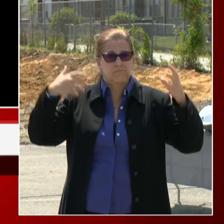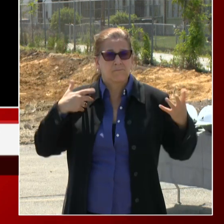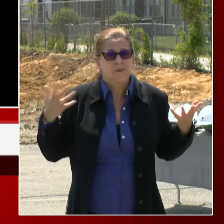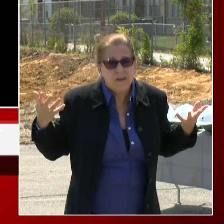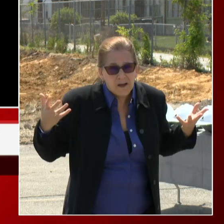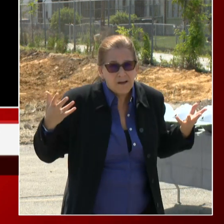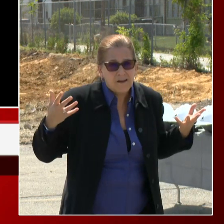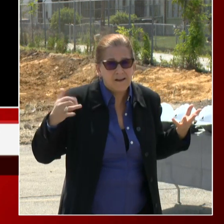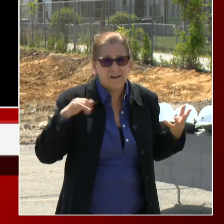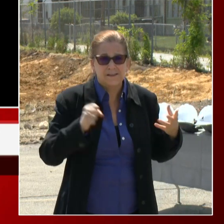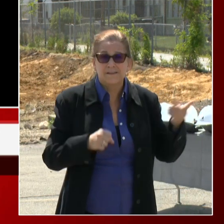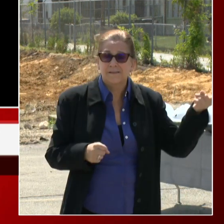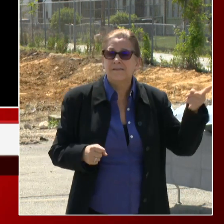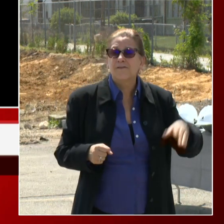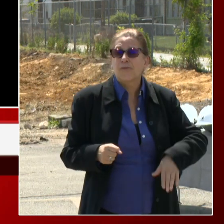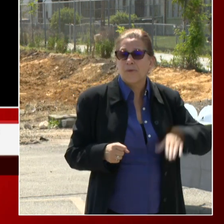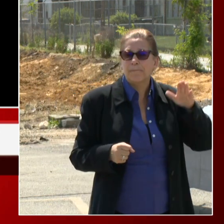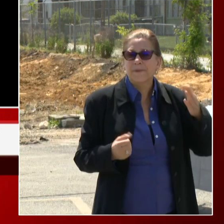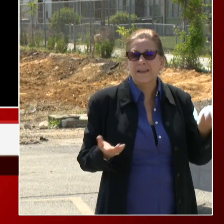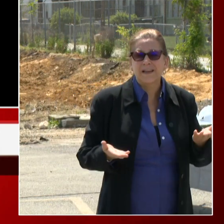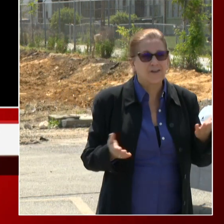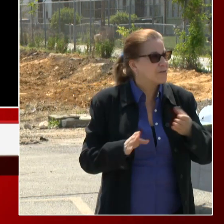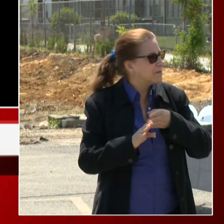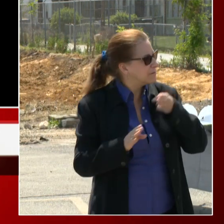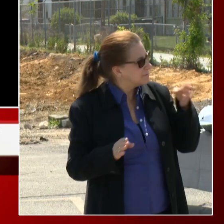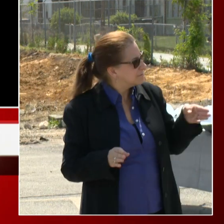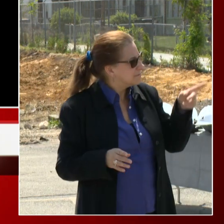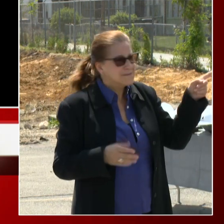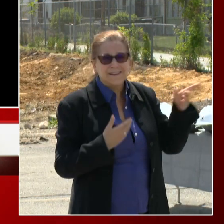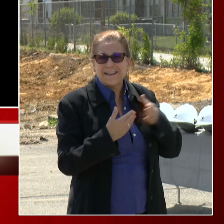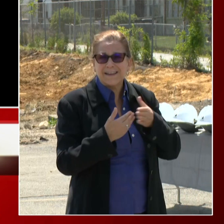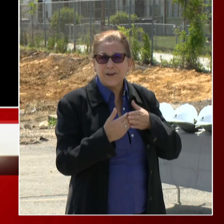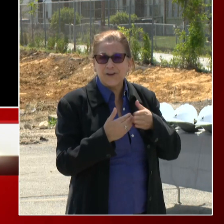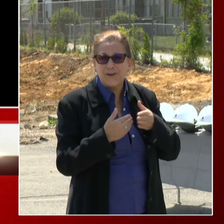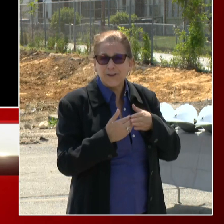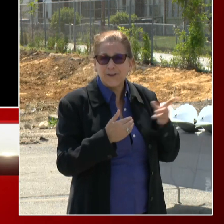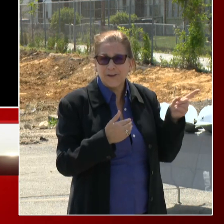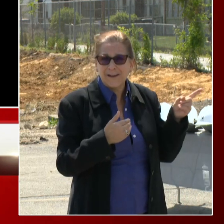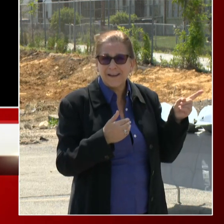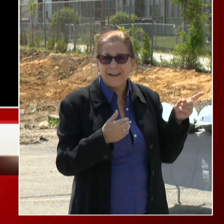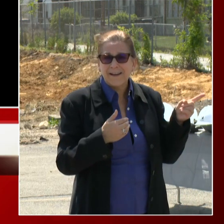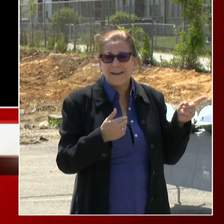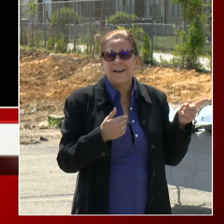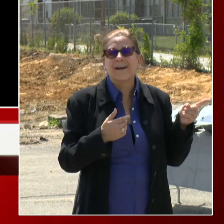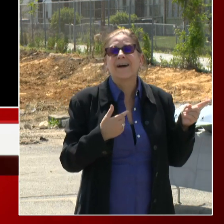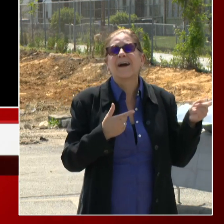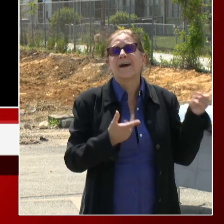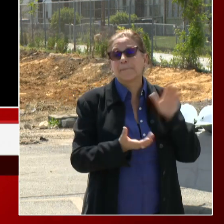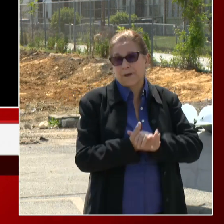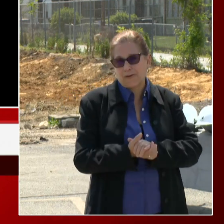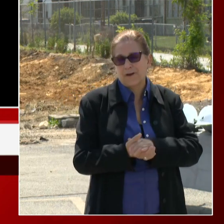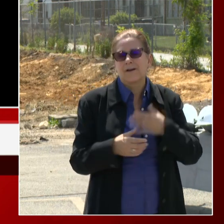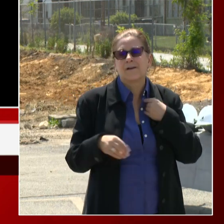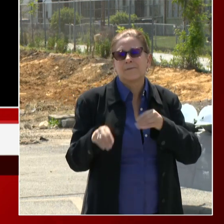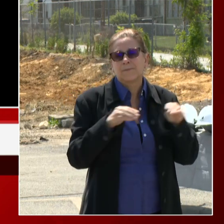up right over on the other side over there after he got married and moved out of where we were.